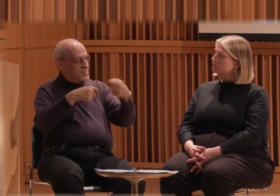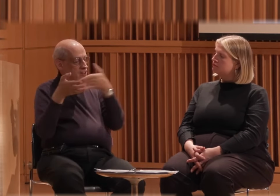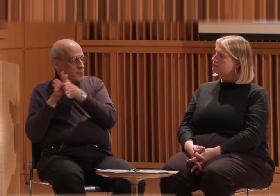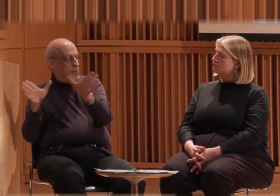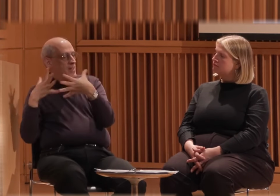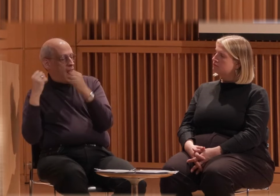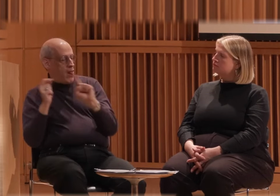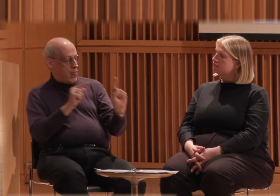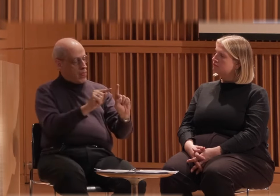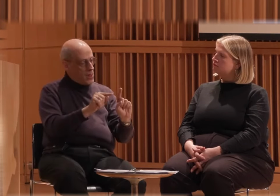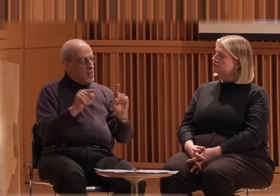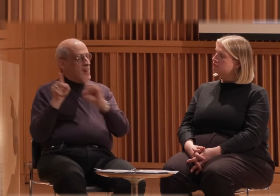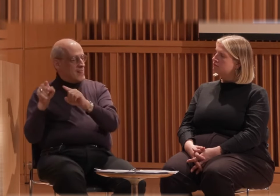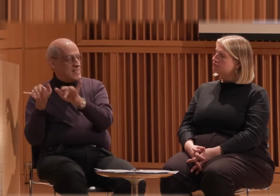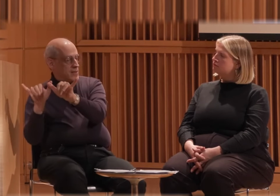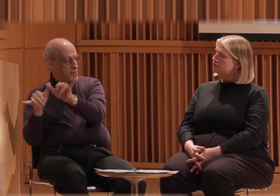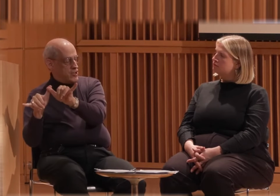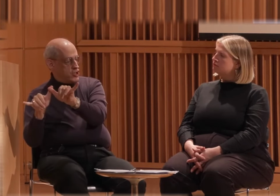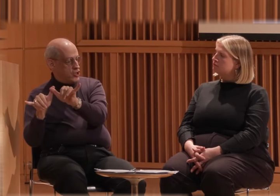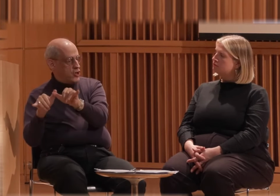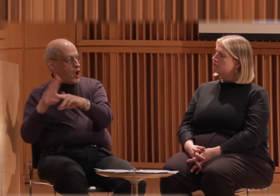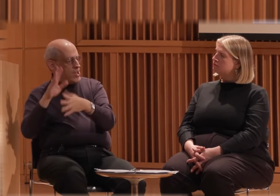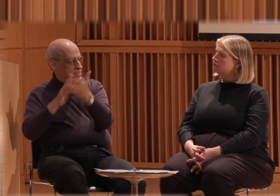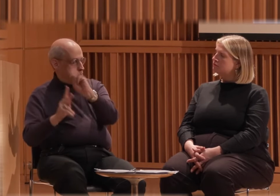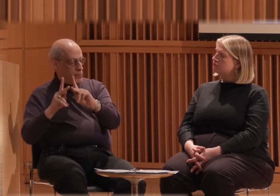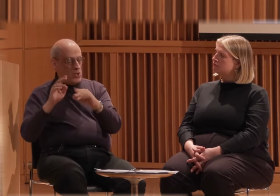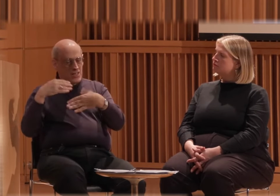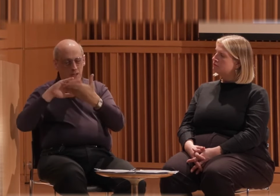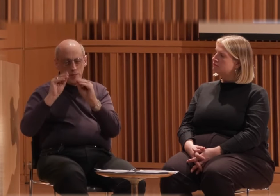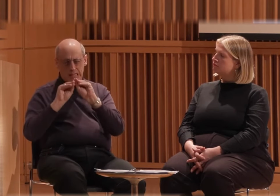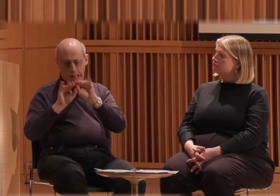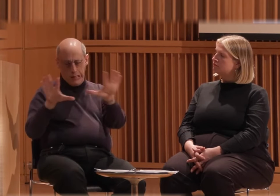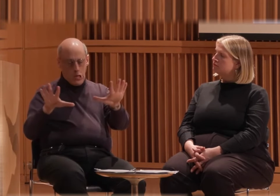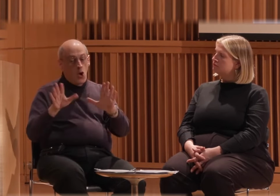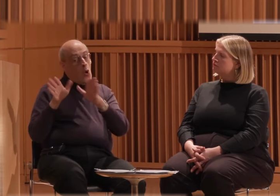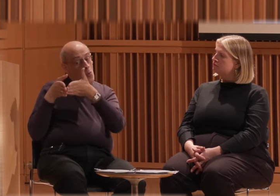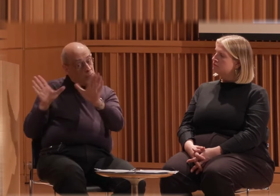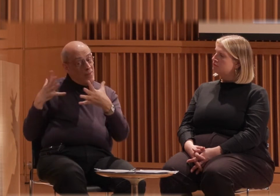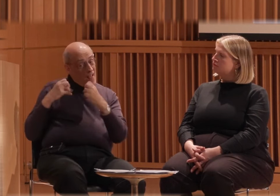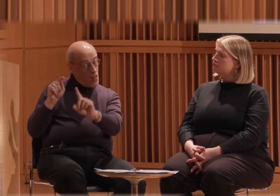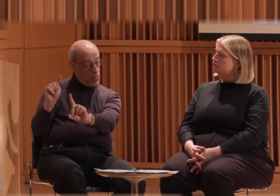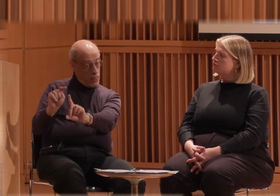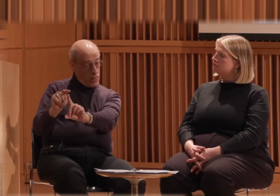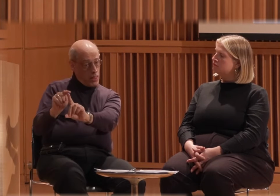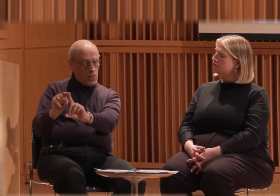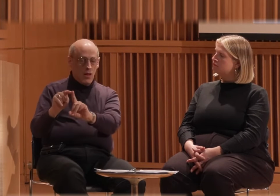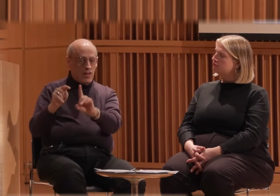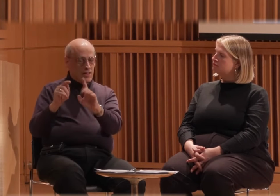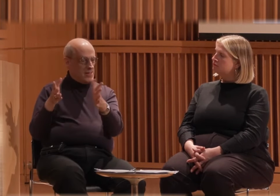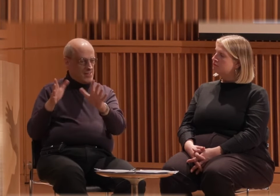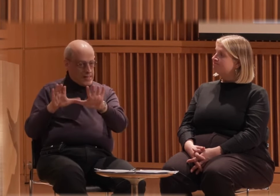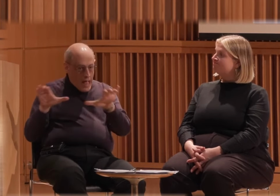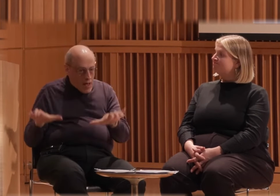refer to public health as a measure. I'm one of those people. I think it just makes more clear that public health, on one hand, is an